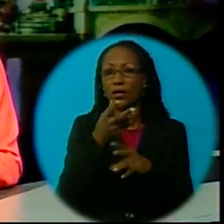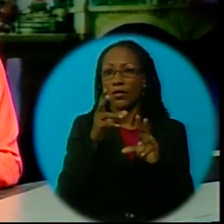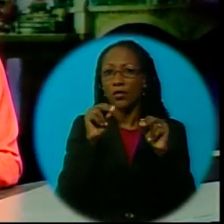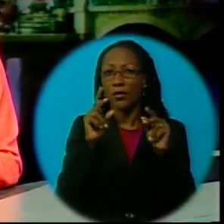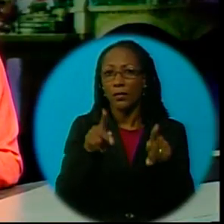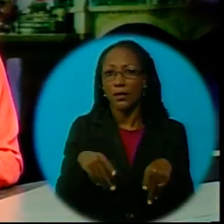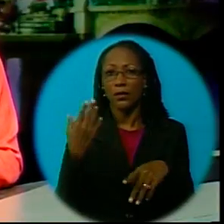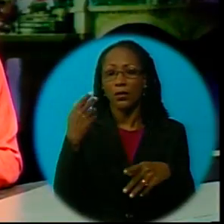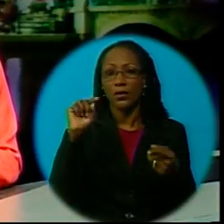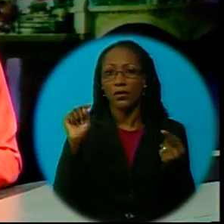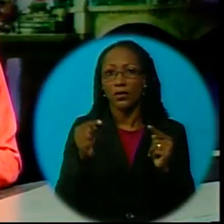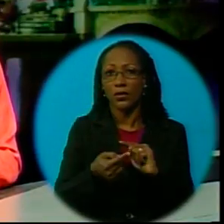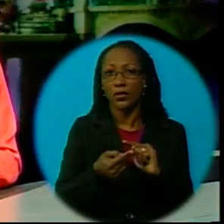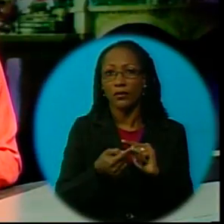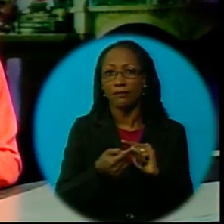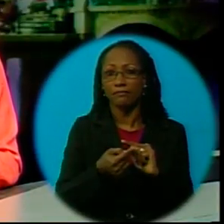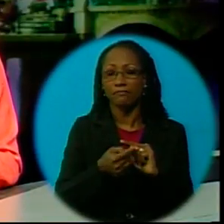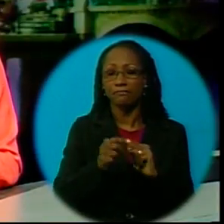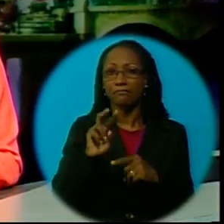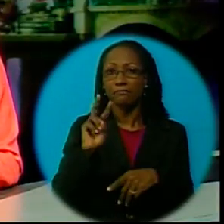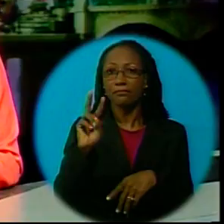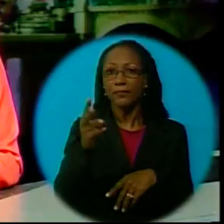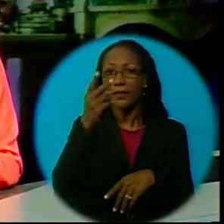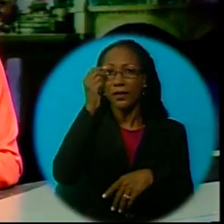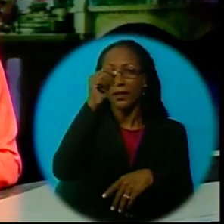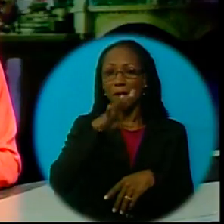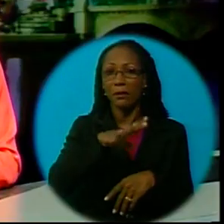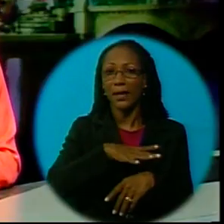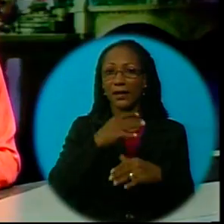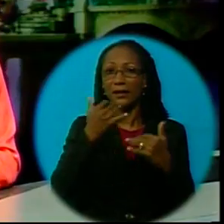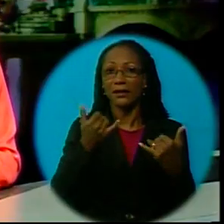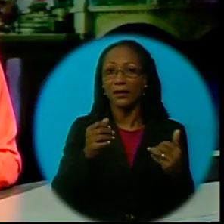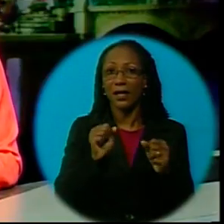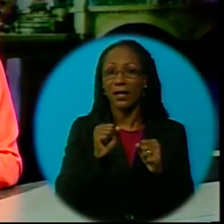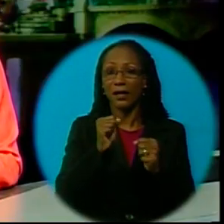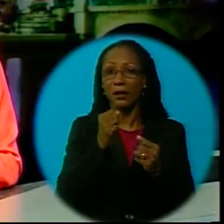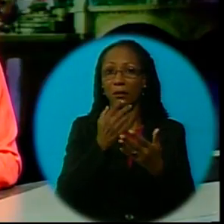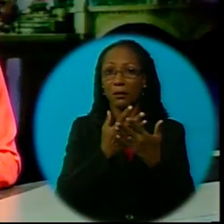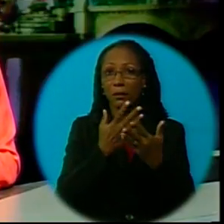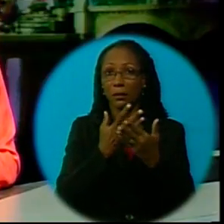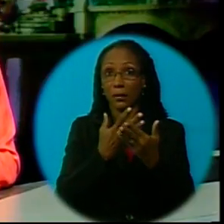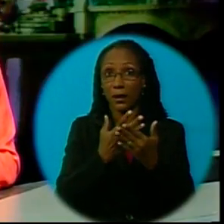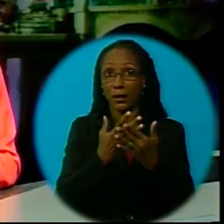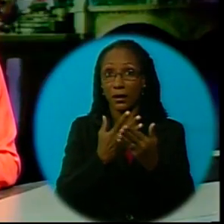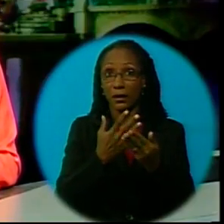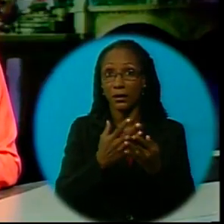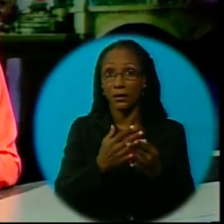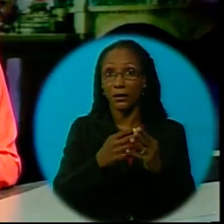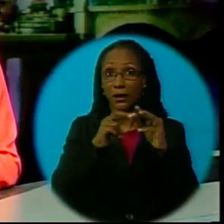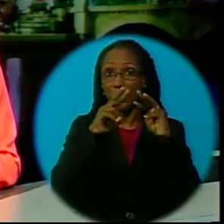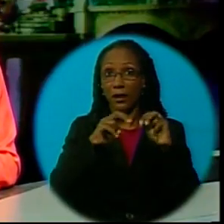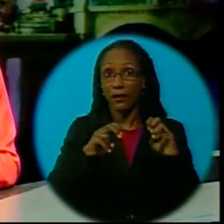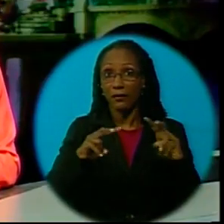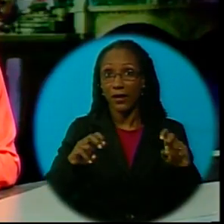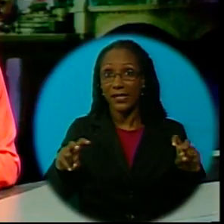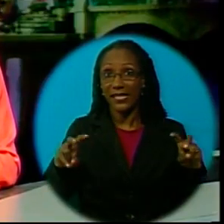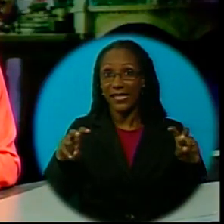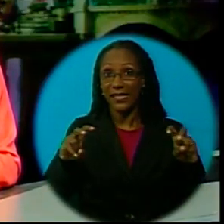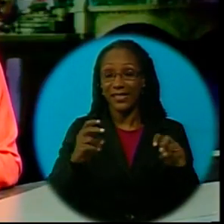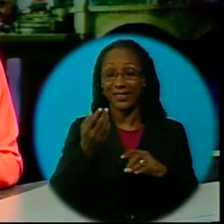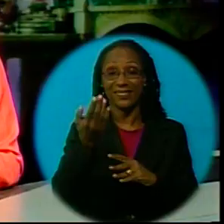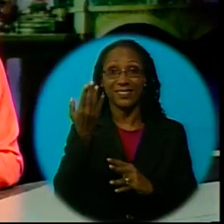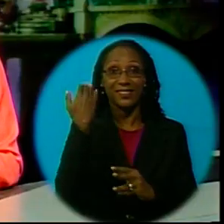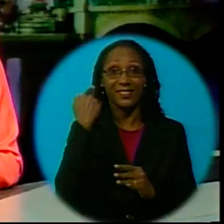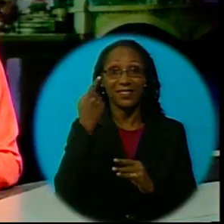injuries. And a second man is now in police custody as they continue investigations into last month's murder of Darren